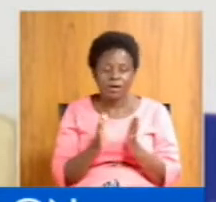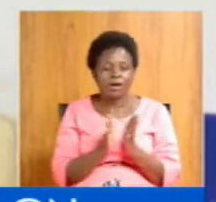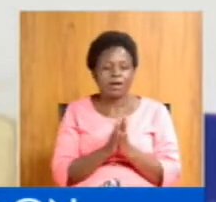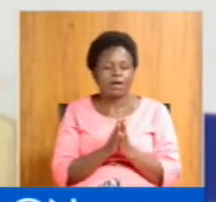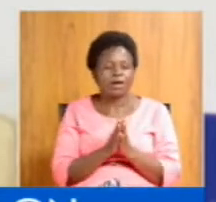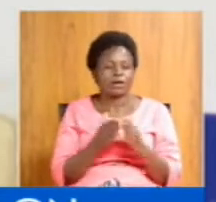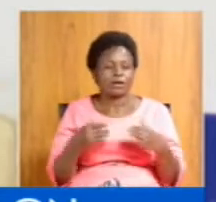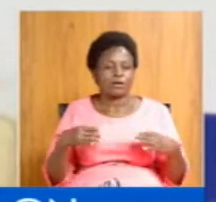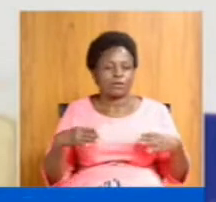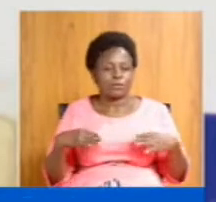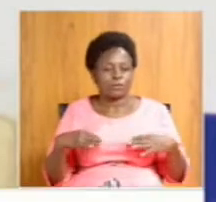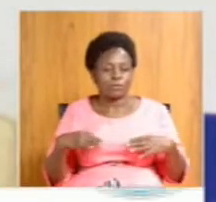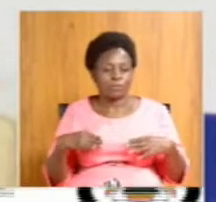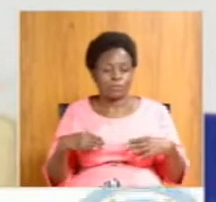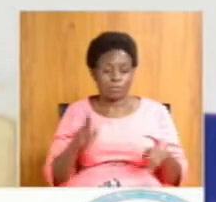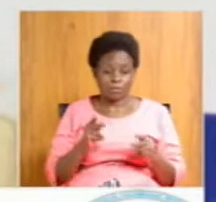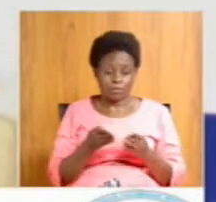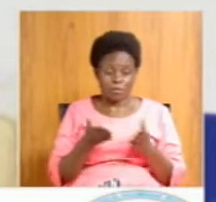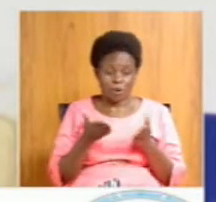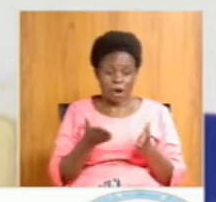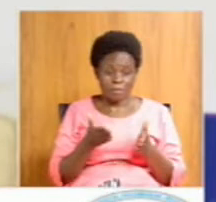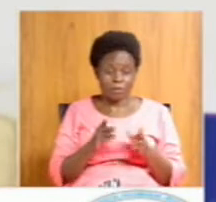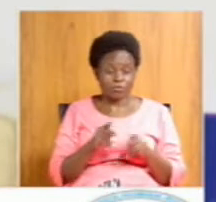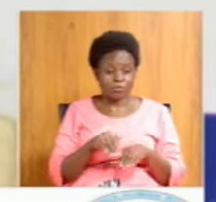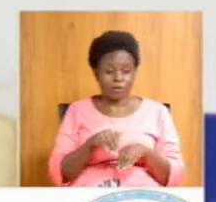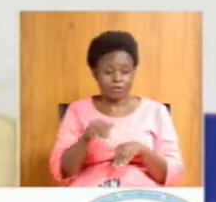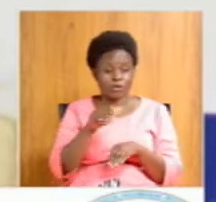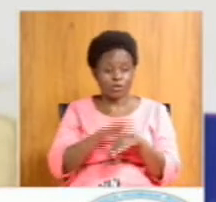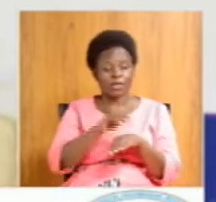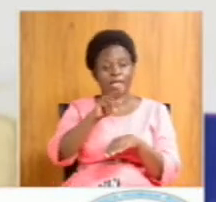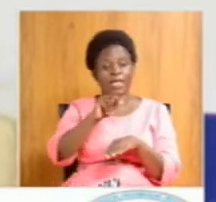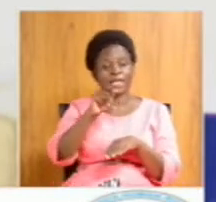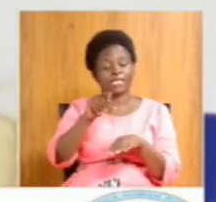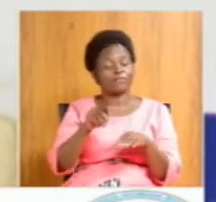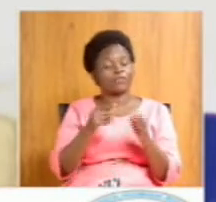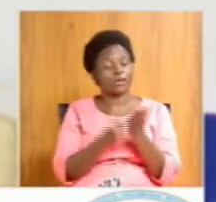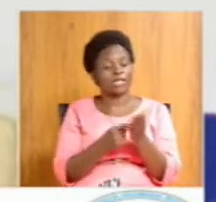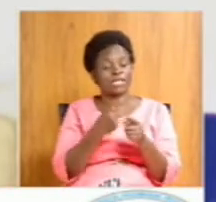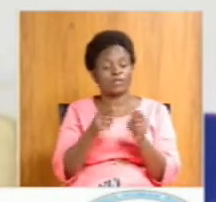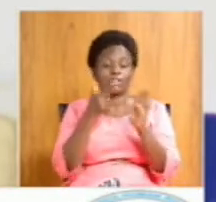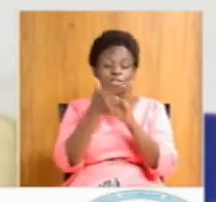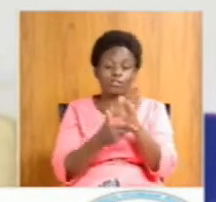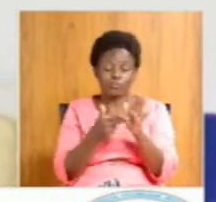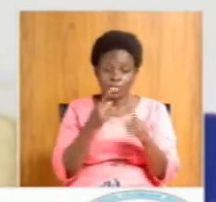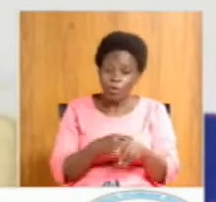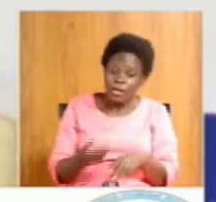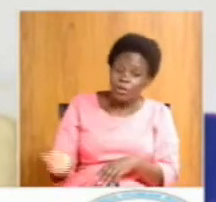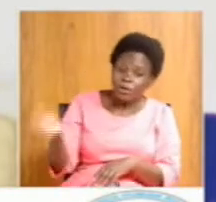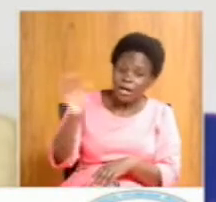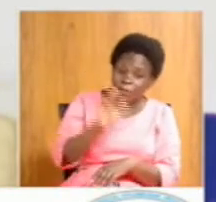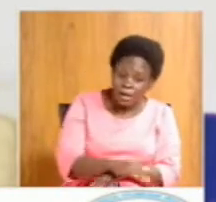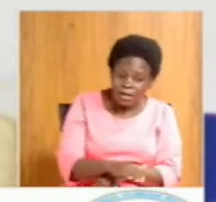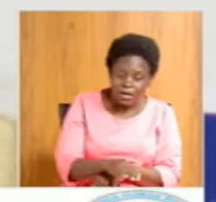we're going to take a break for those who are here and for those who are watching on NTV Uganda, on our different platforms, on social media. When we come back,